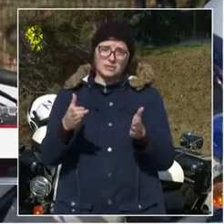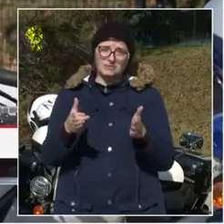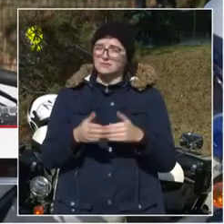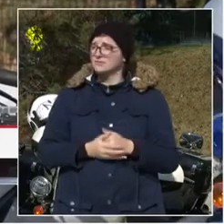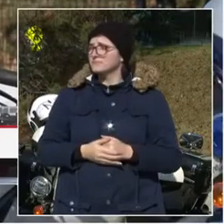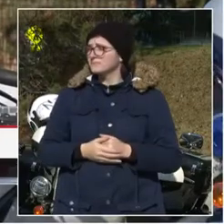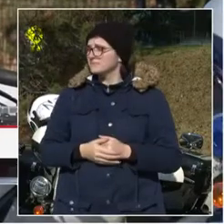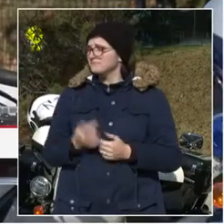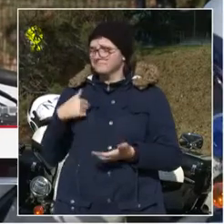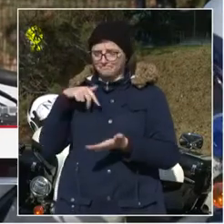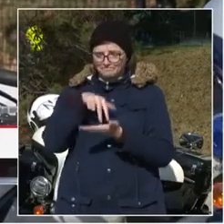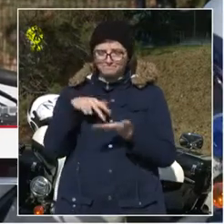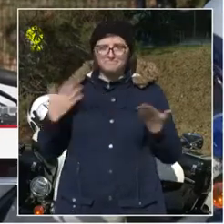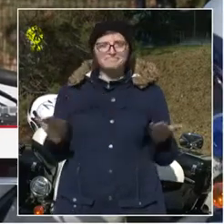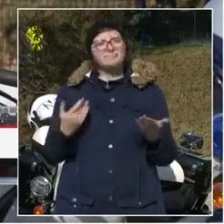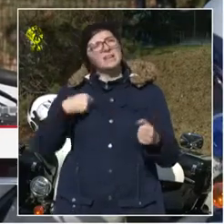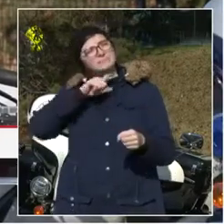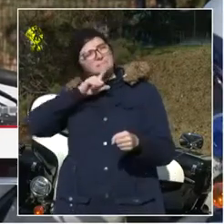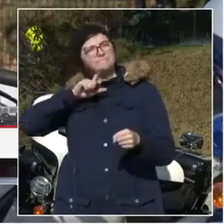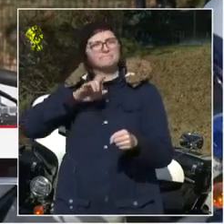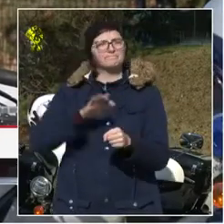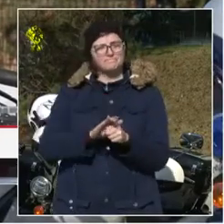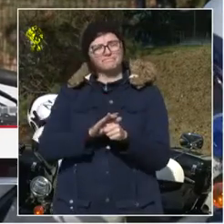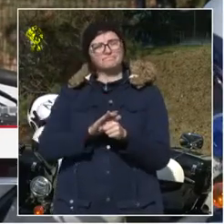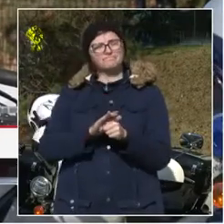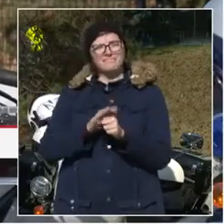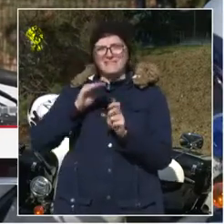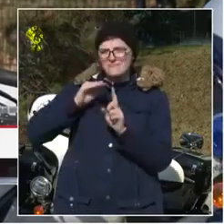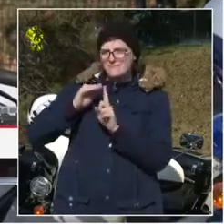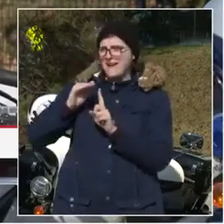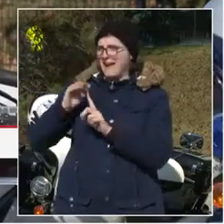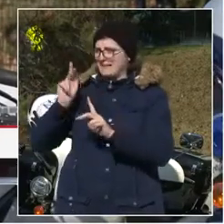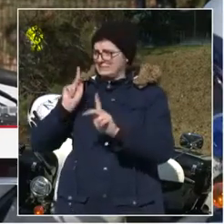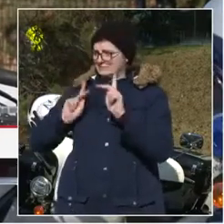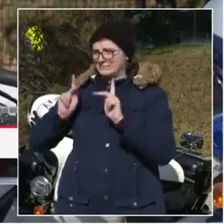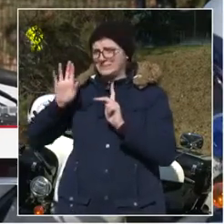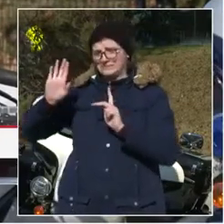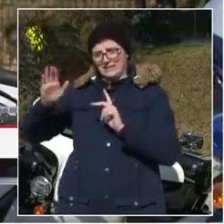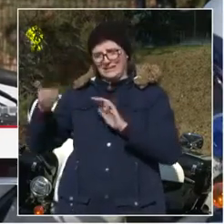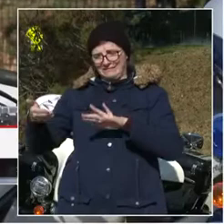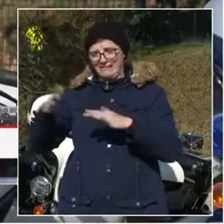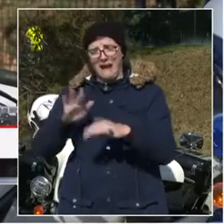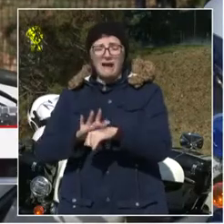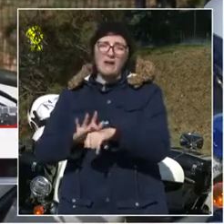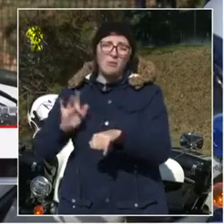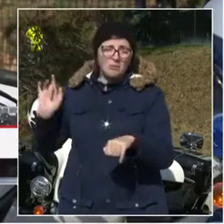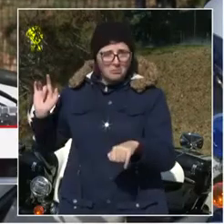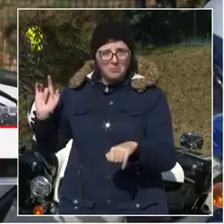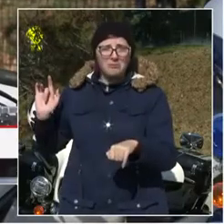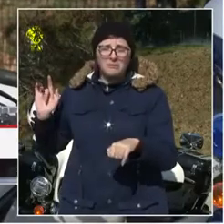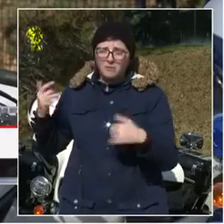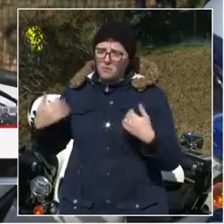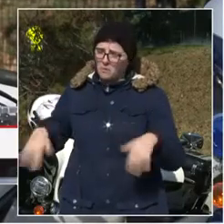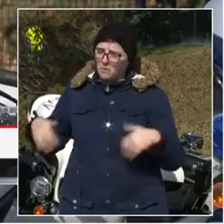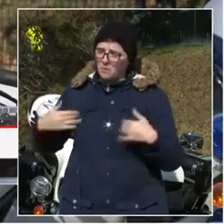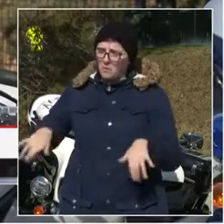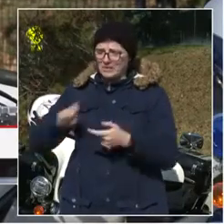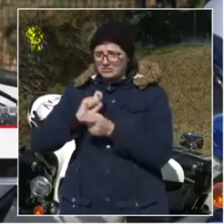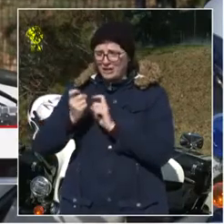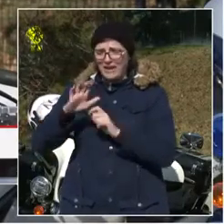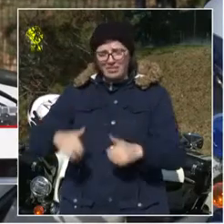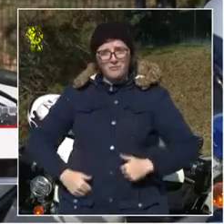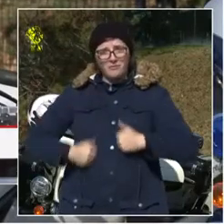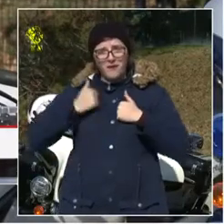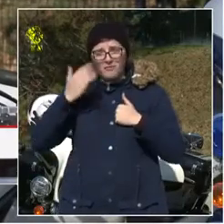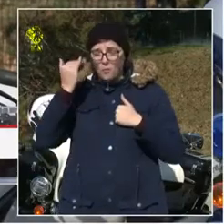as I stand here, I am committed and I'm reminded of the stories of those whose lives who were cut short and who have forever been changed because of